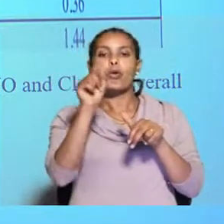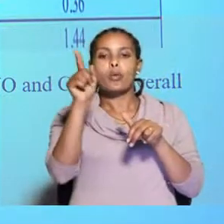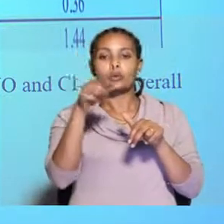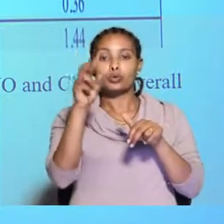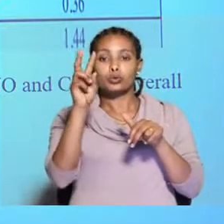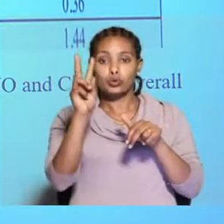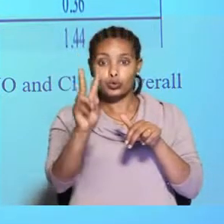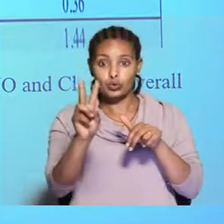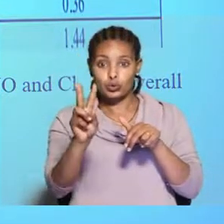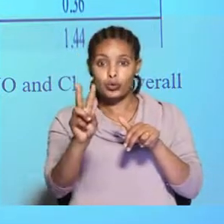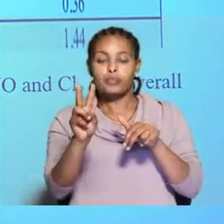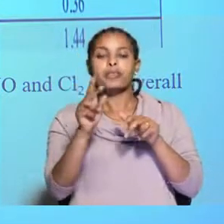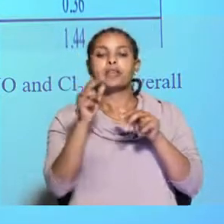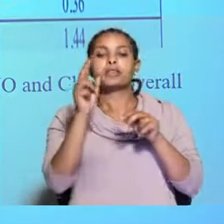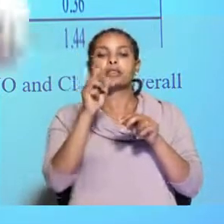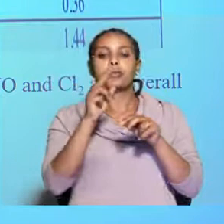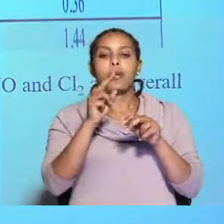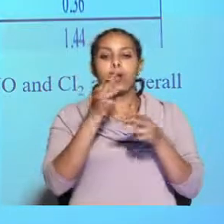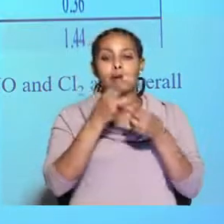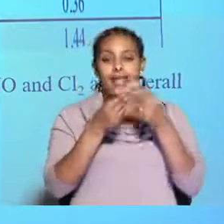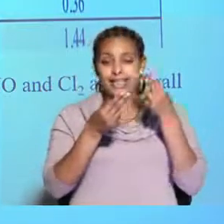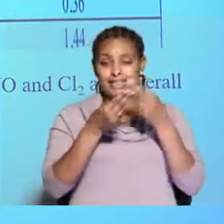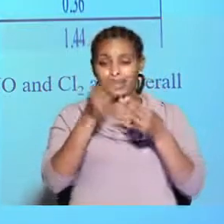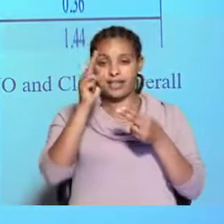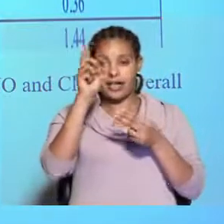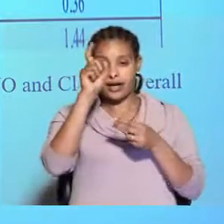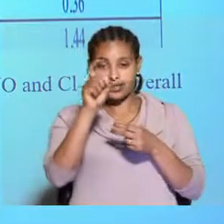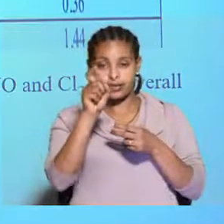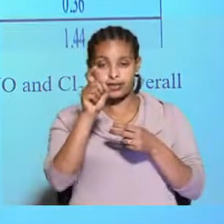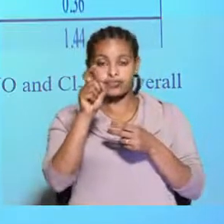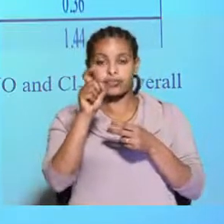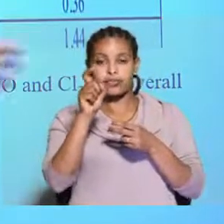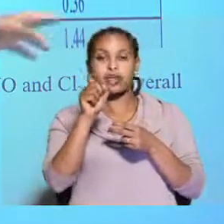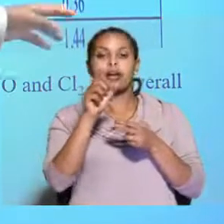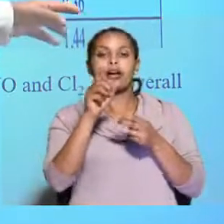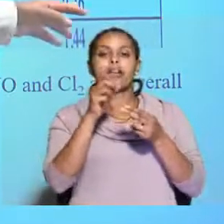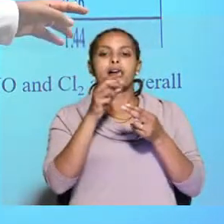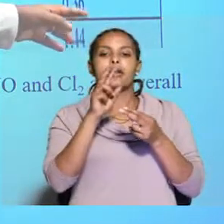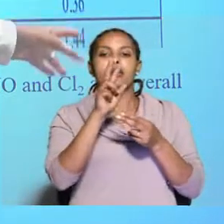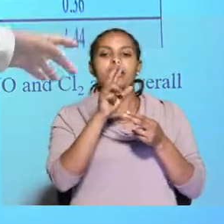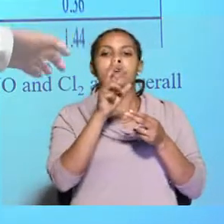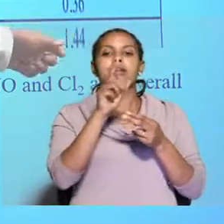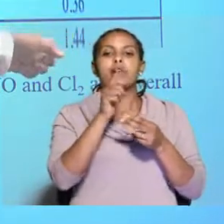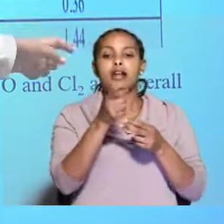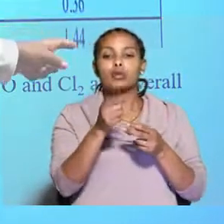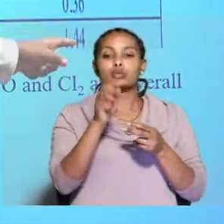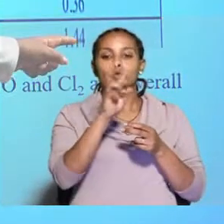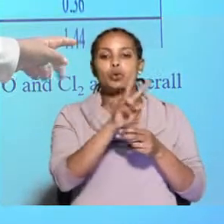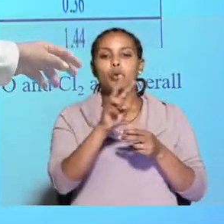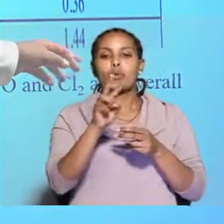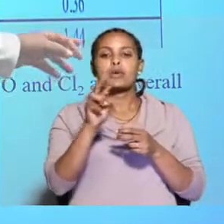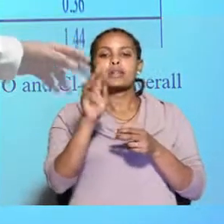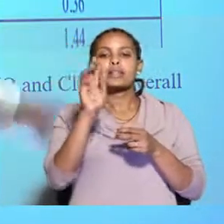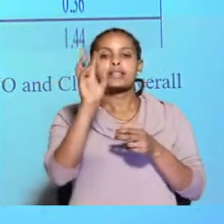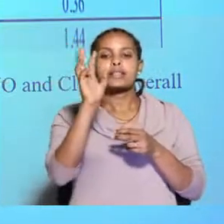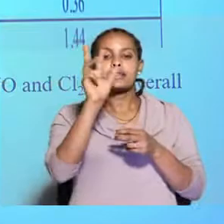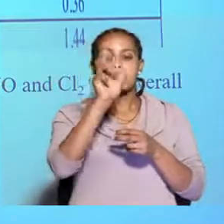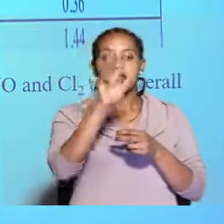2 to the power x equal rate 2 divided by rate 3 is 36 divided